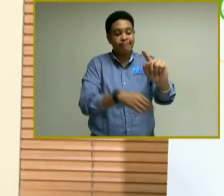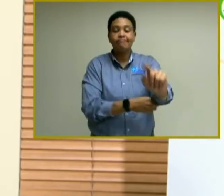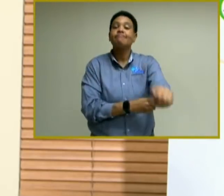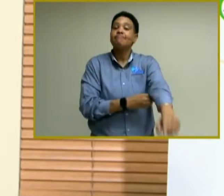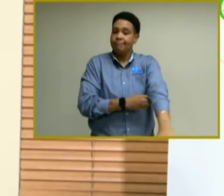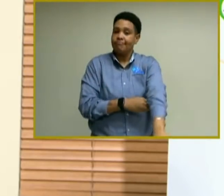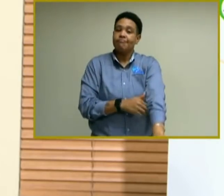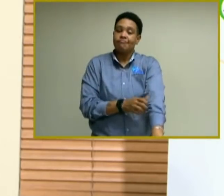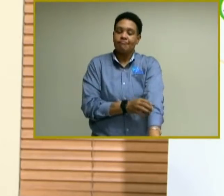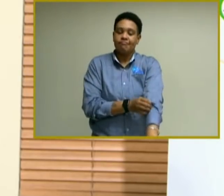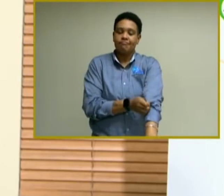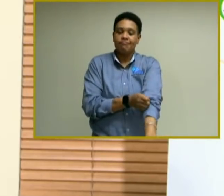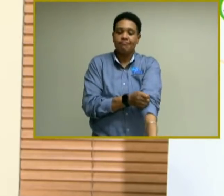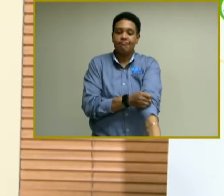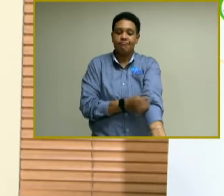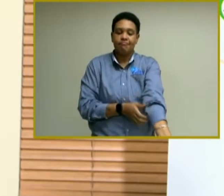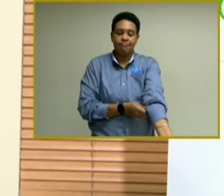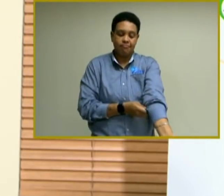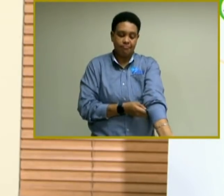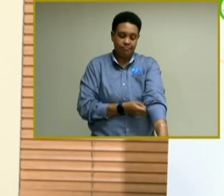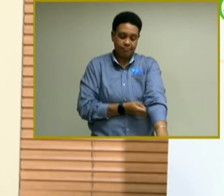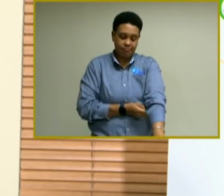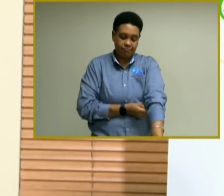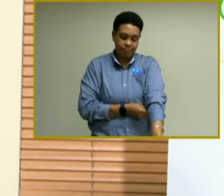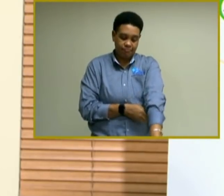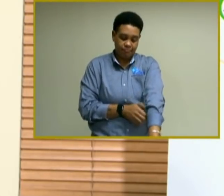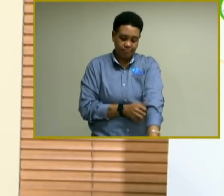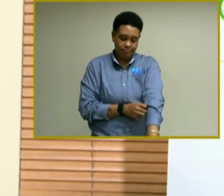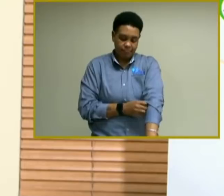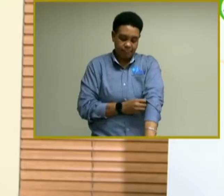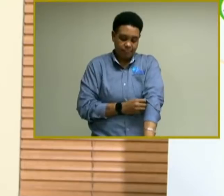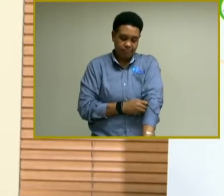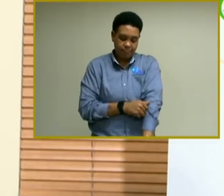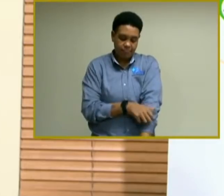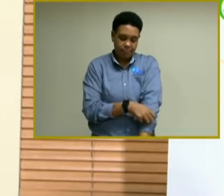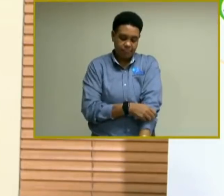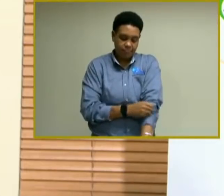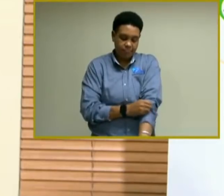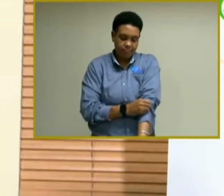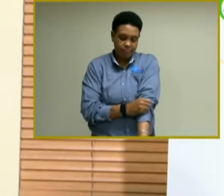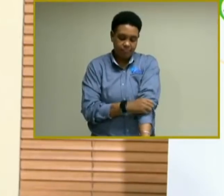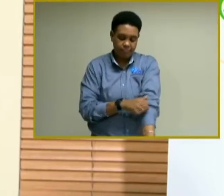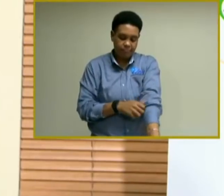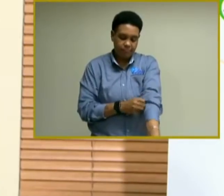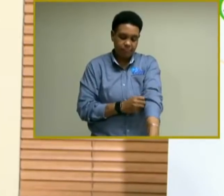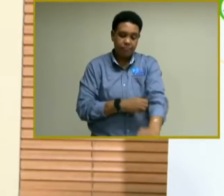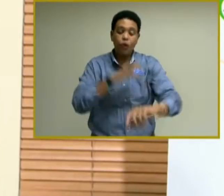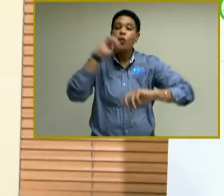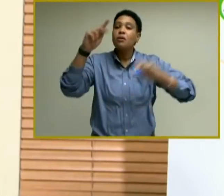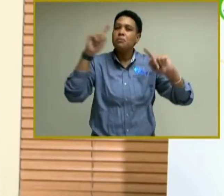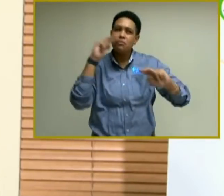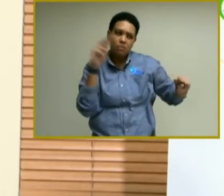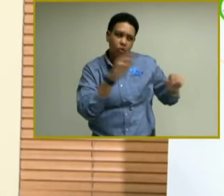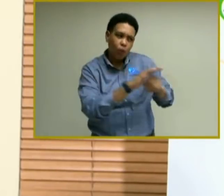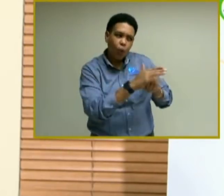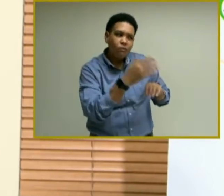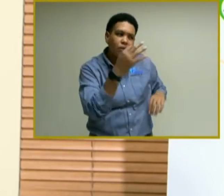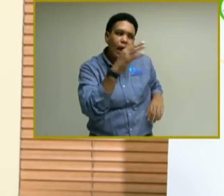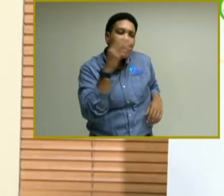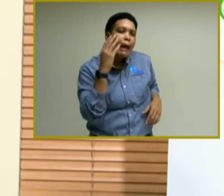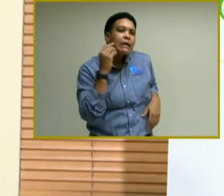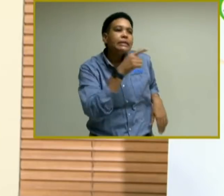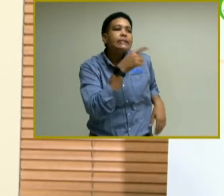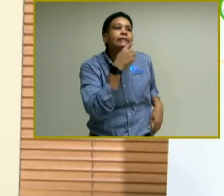older persons who are our COVID-19 experience has shown, as said a while ago by our